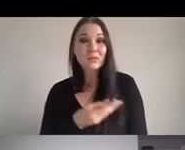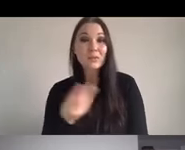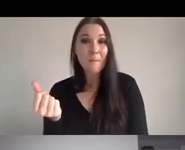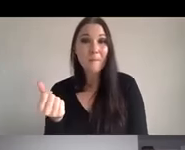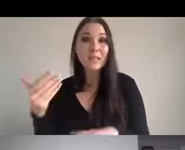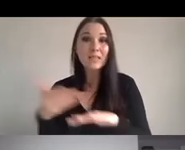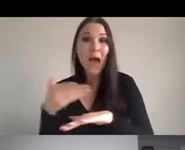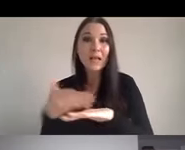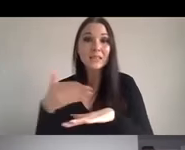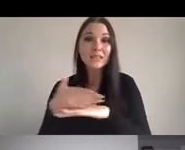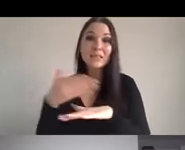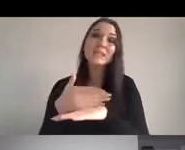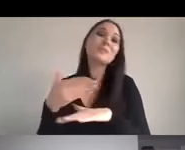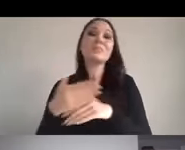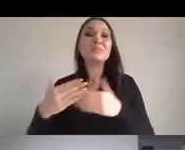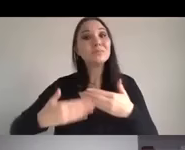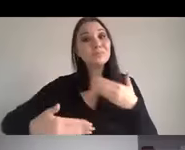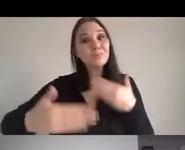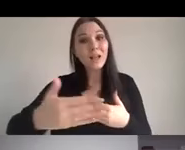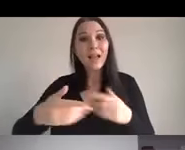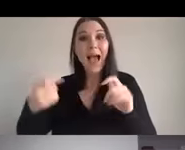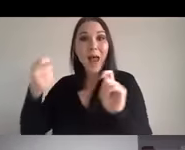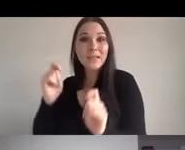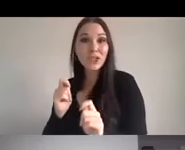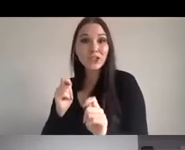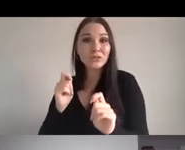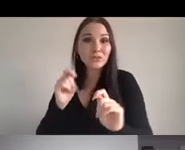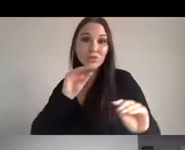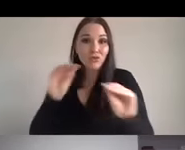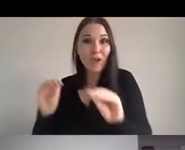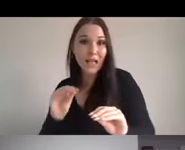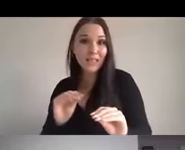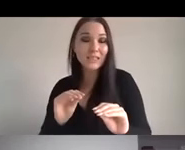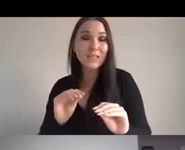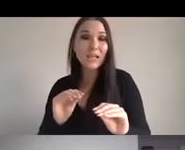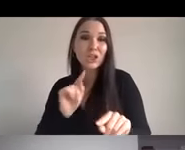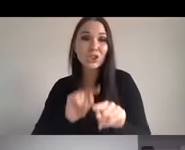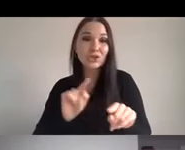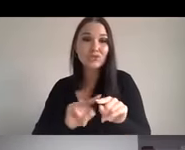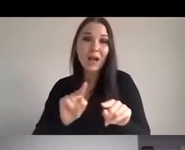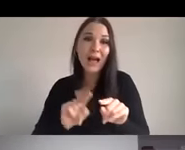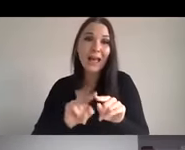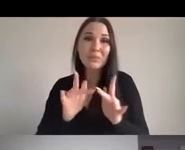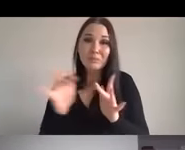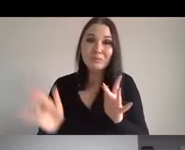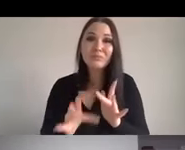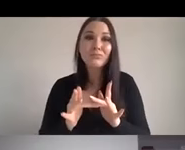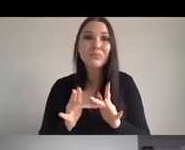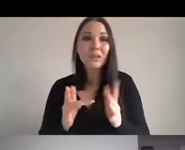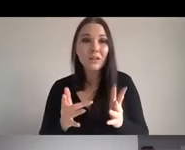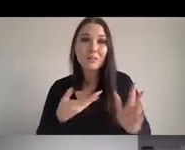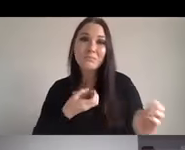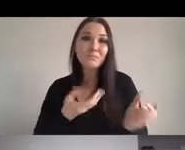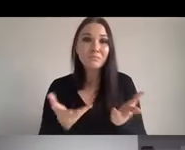tasks that are often in the pipeline, like the annotation or the training, we've tried to automate that as much as we can. So there we then try to